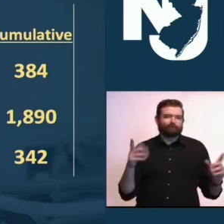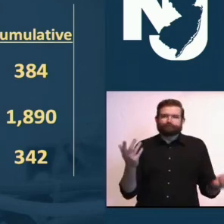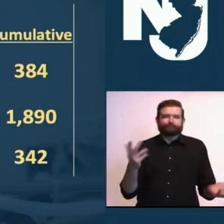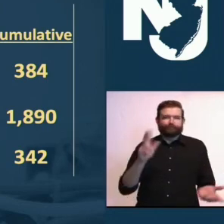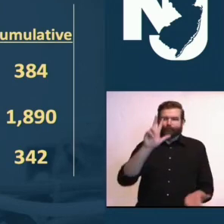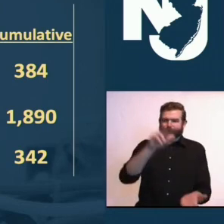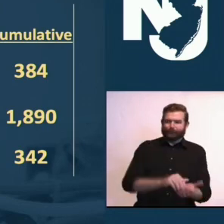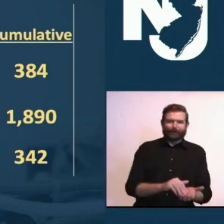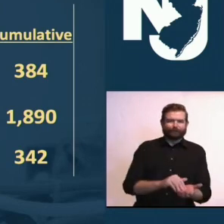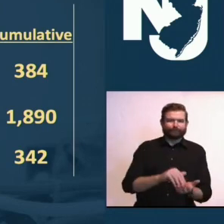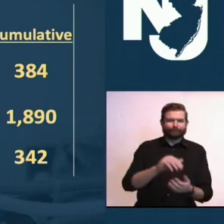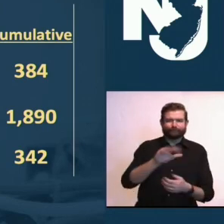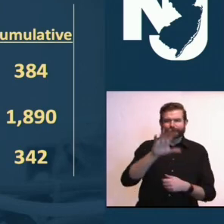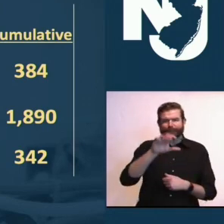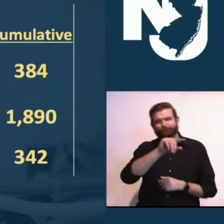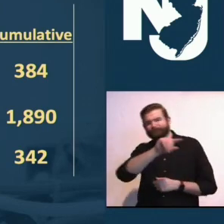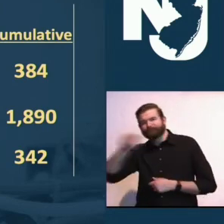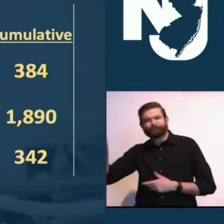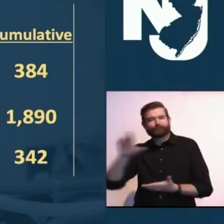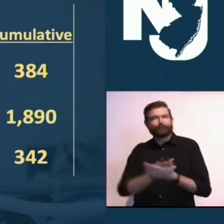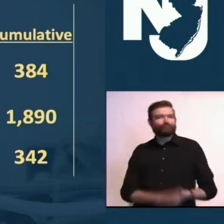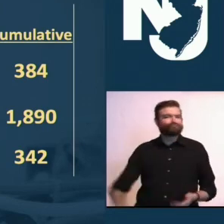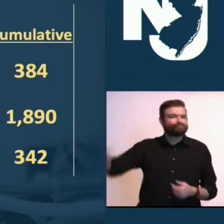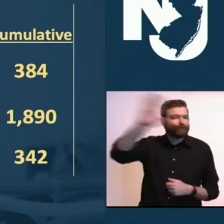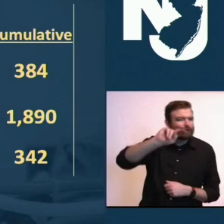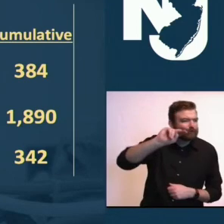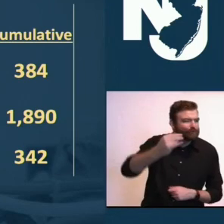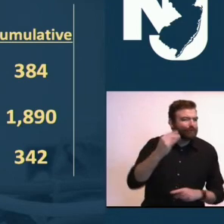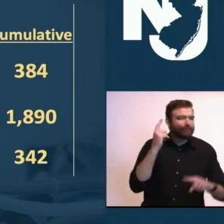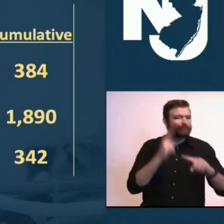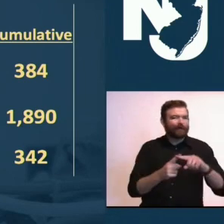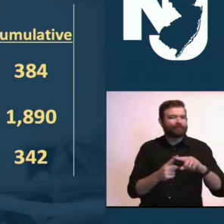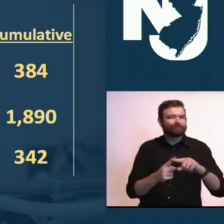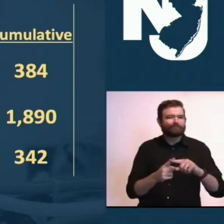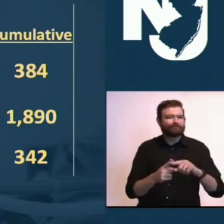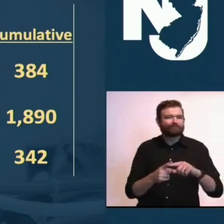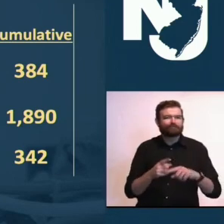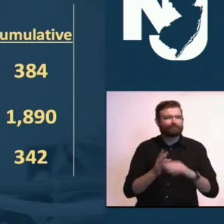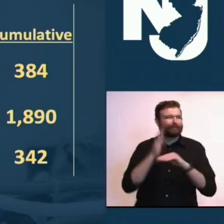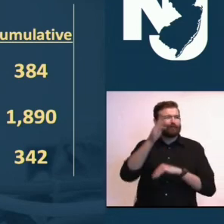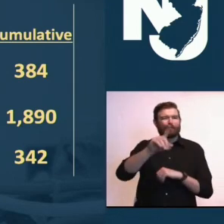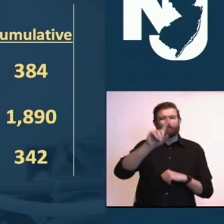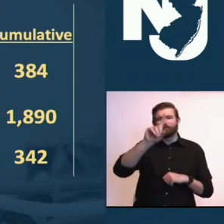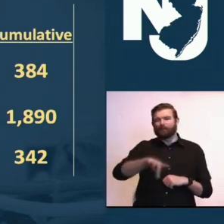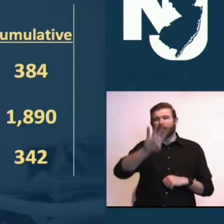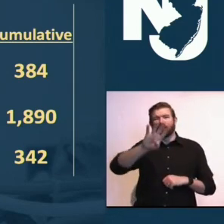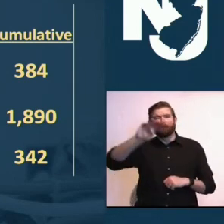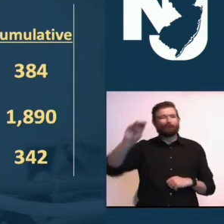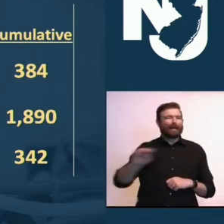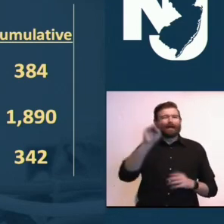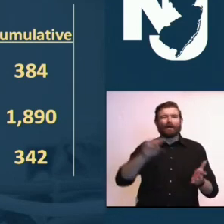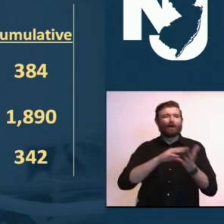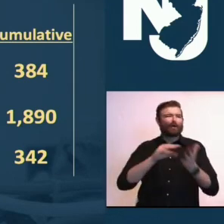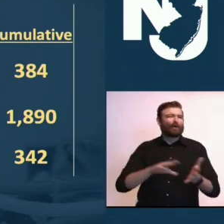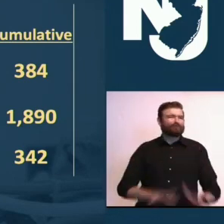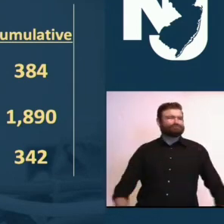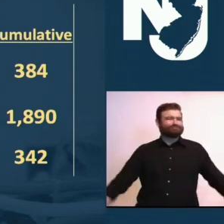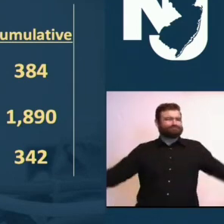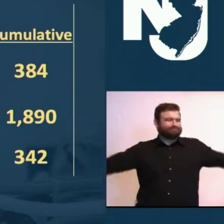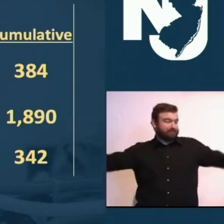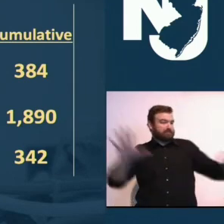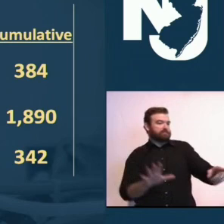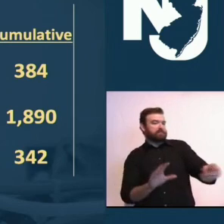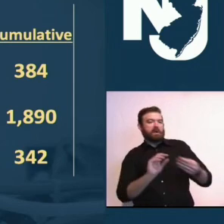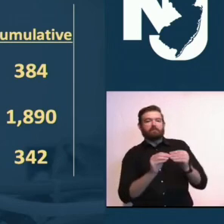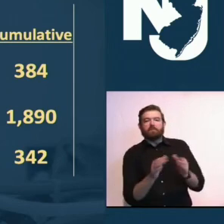than 1.4 million students, these numbers show how our layered approach to safety is helping to minimize the spread inside